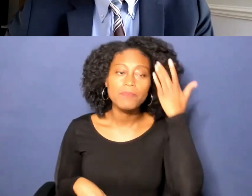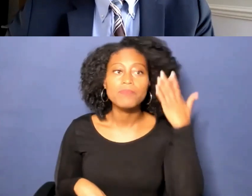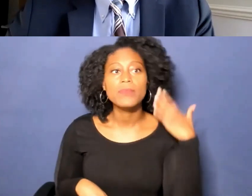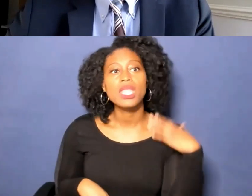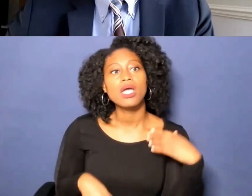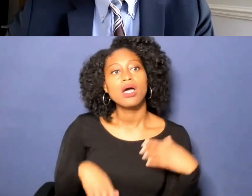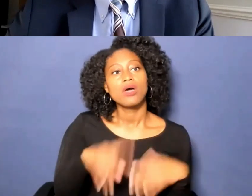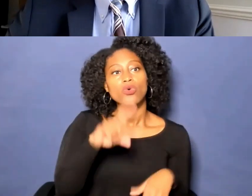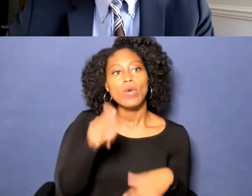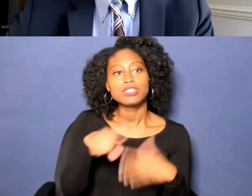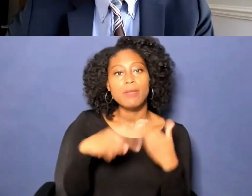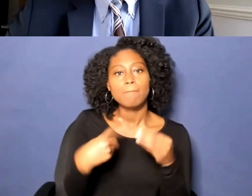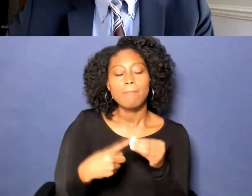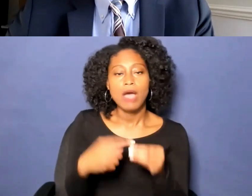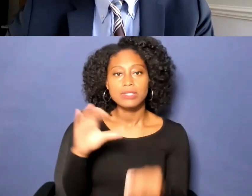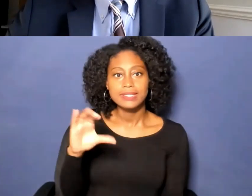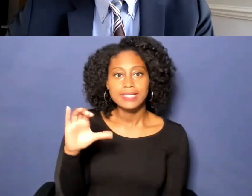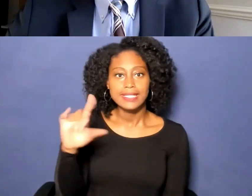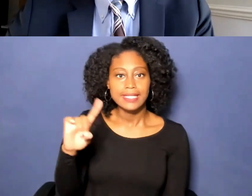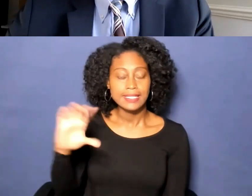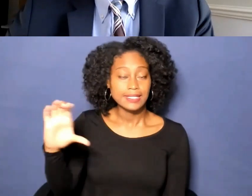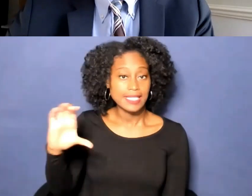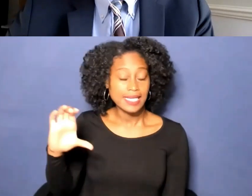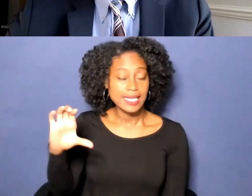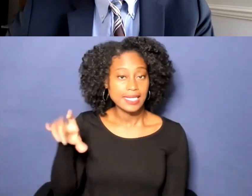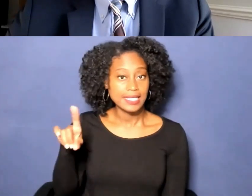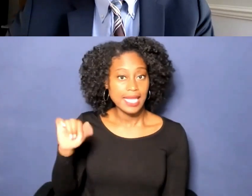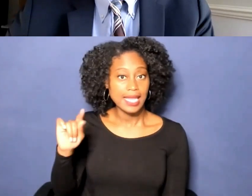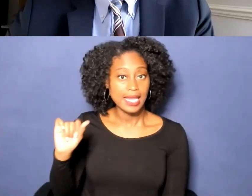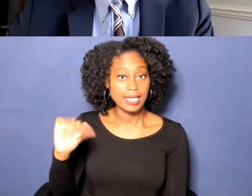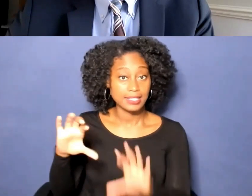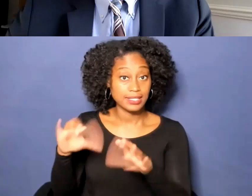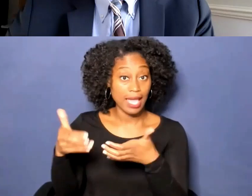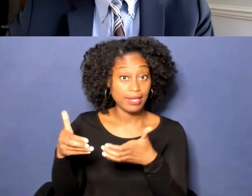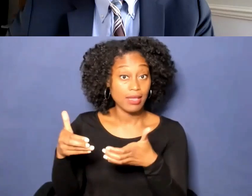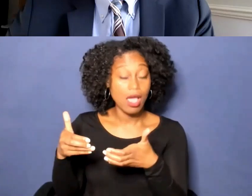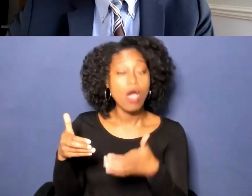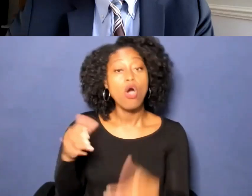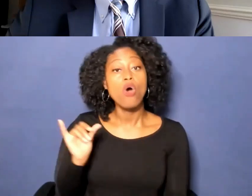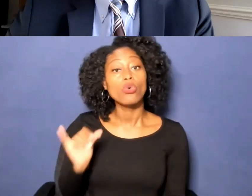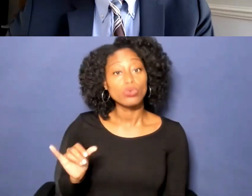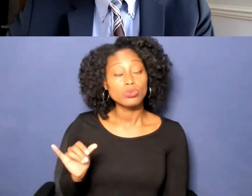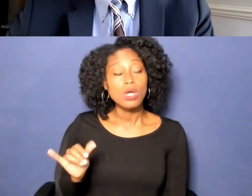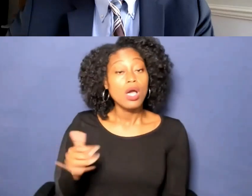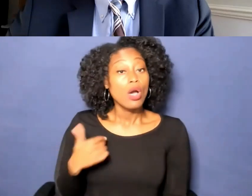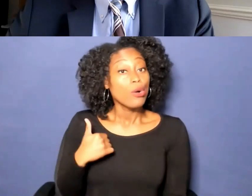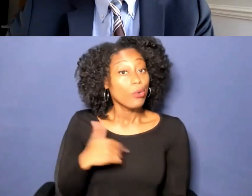CDC data sets. I think it was CDC data sets. And we're interested in